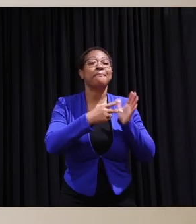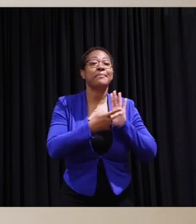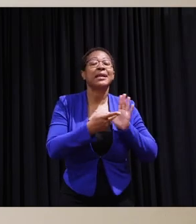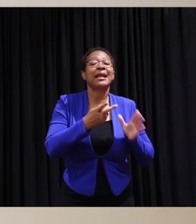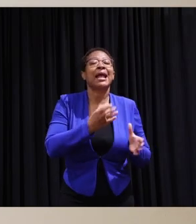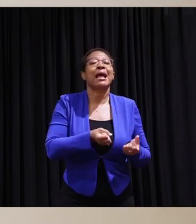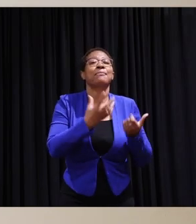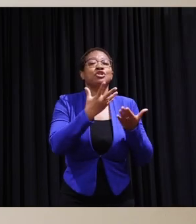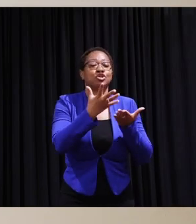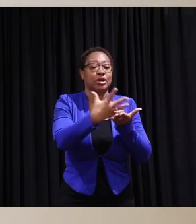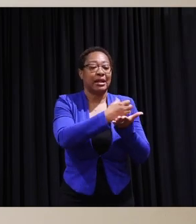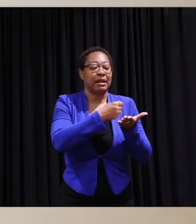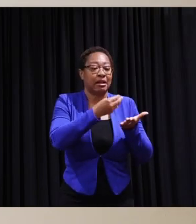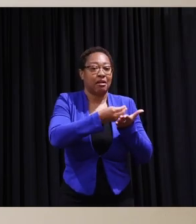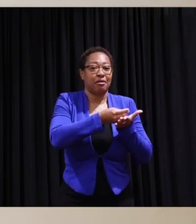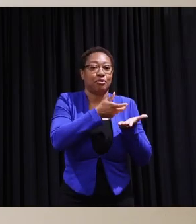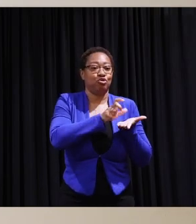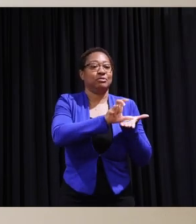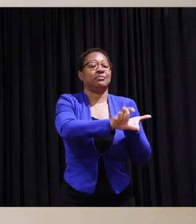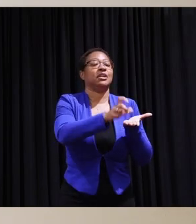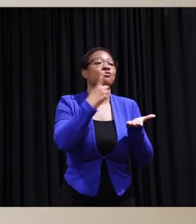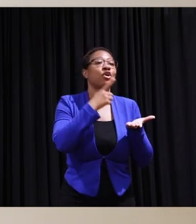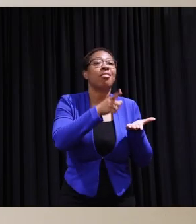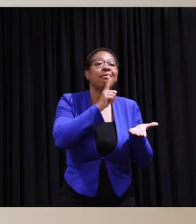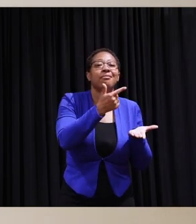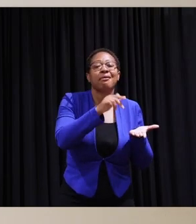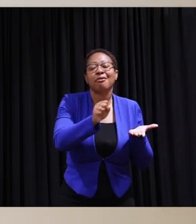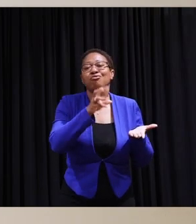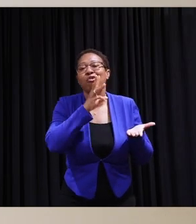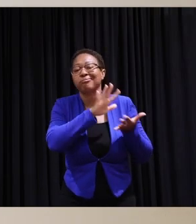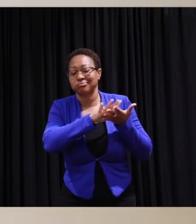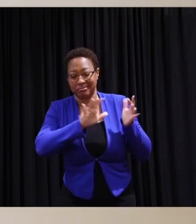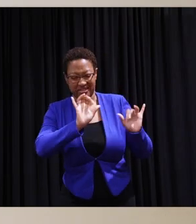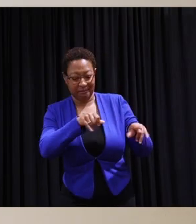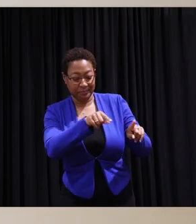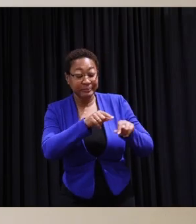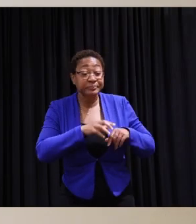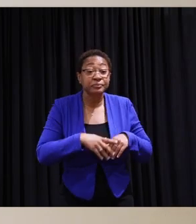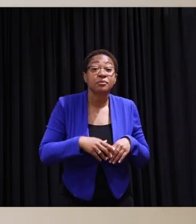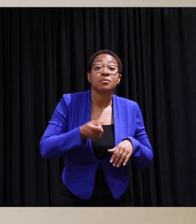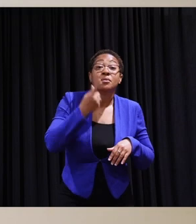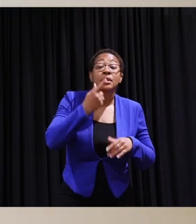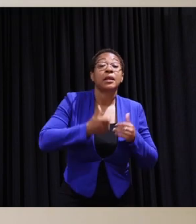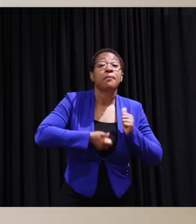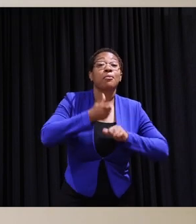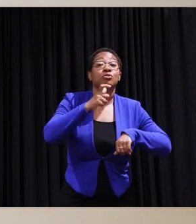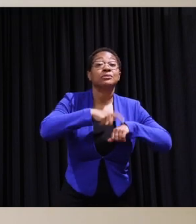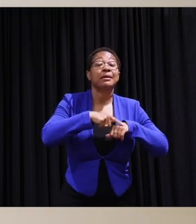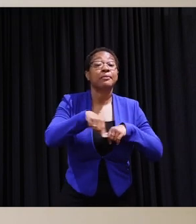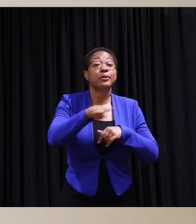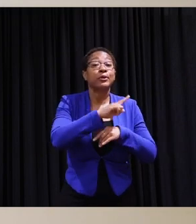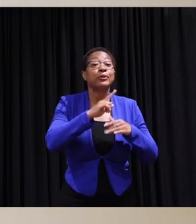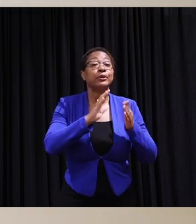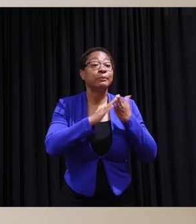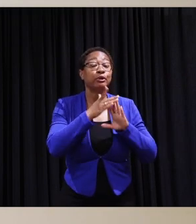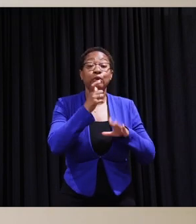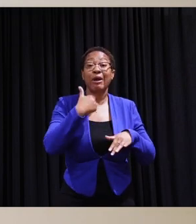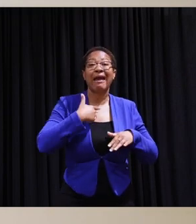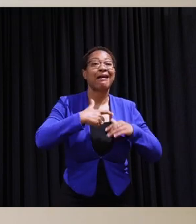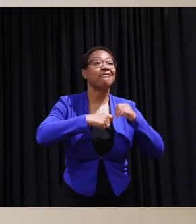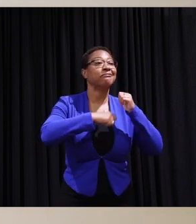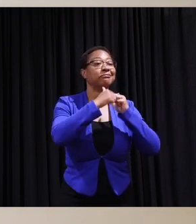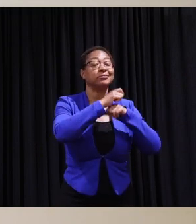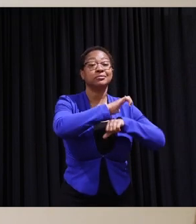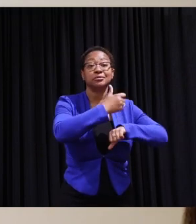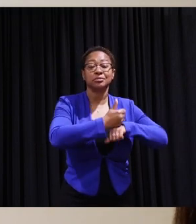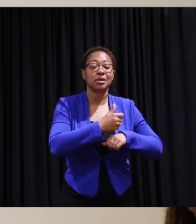that you spend on your utilities. Oftentimes in these communities that don't have the infrastructure, the homes are dated.